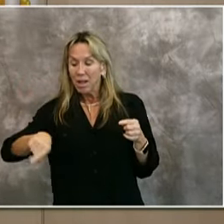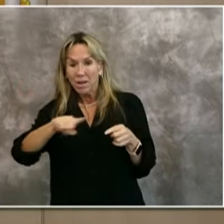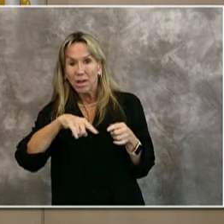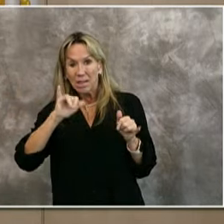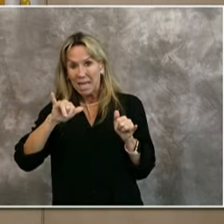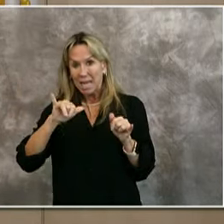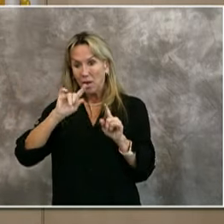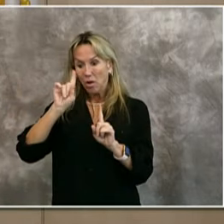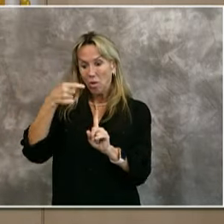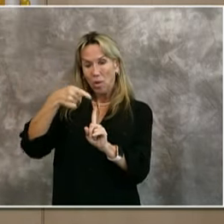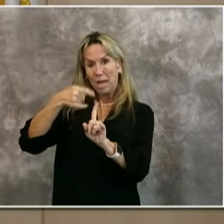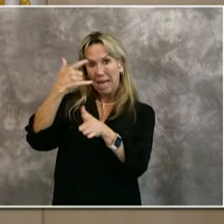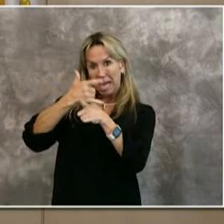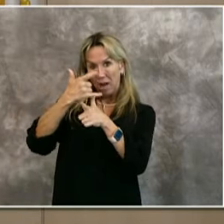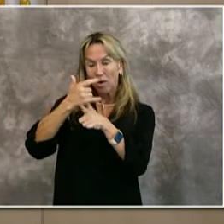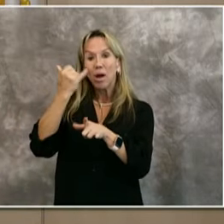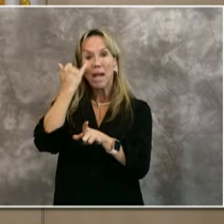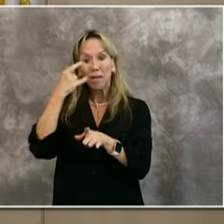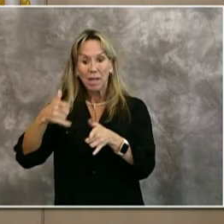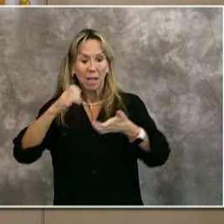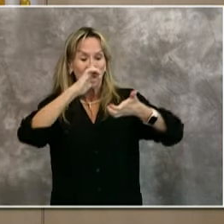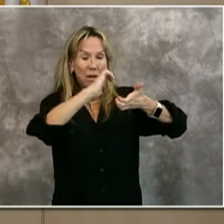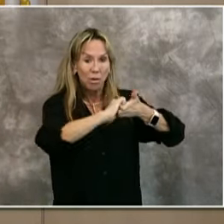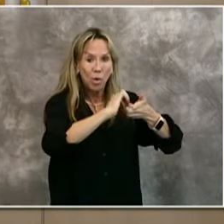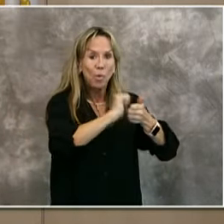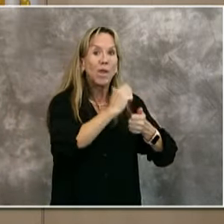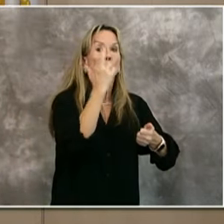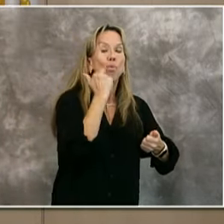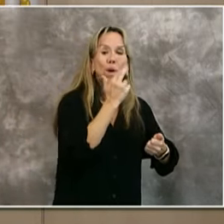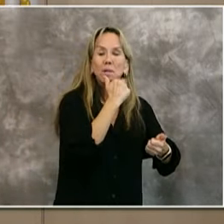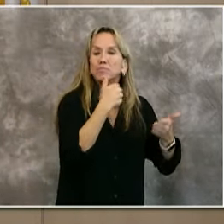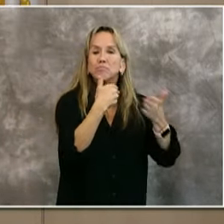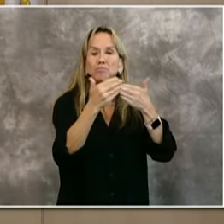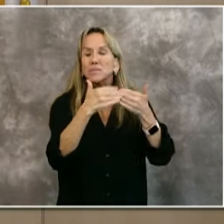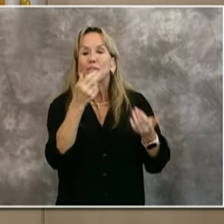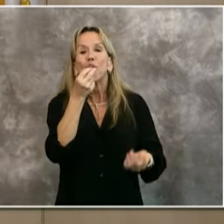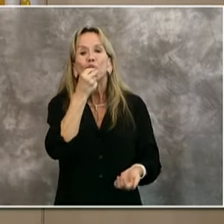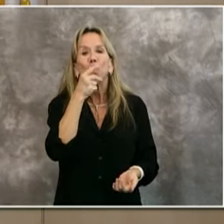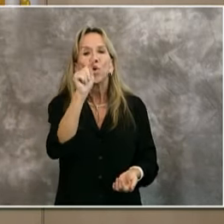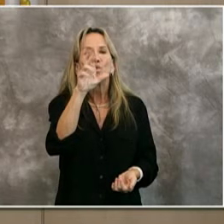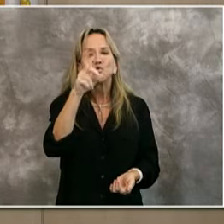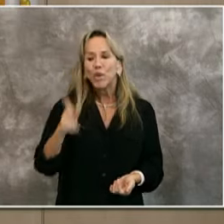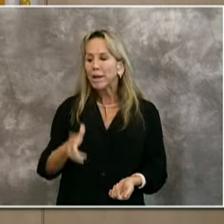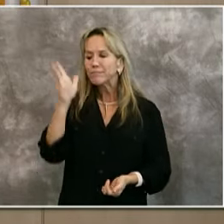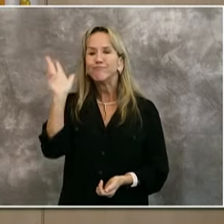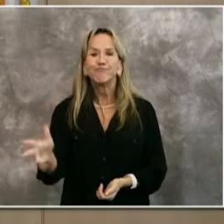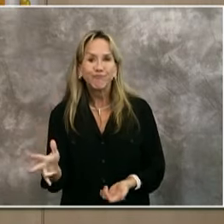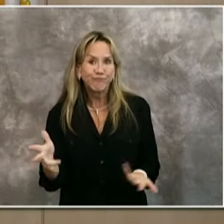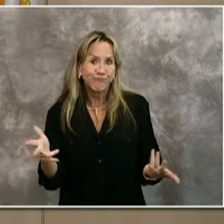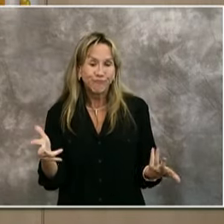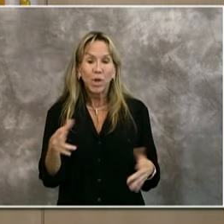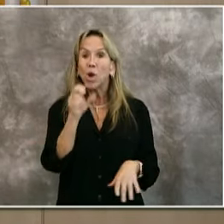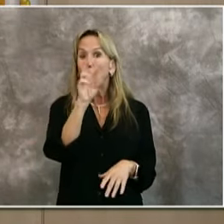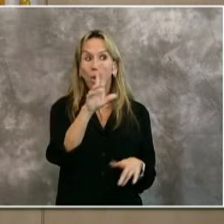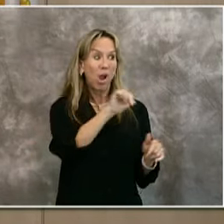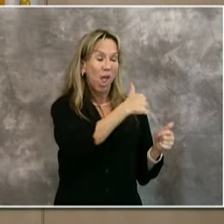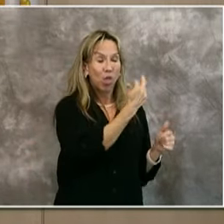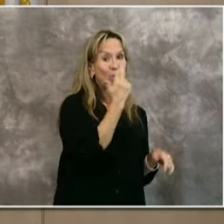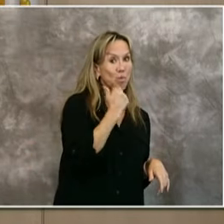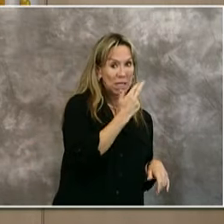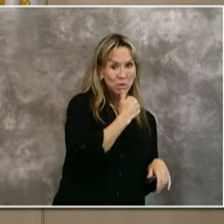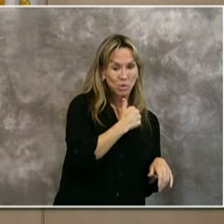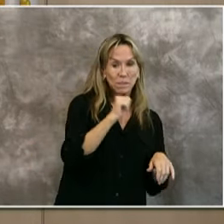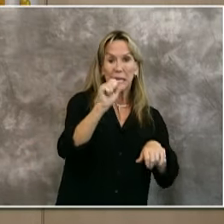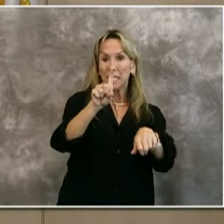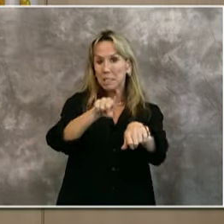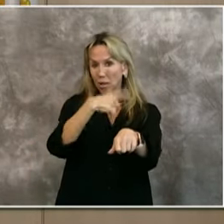that serves alcohol, if they partner with a restaurant, whether it's a food truck or again or another restaurant, and the alcohol and the food